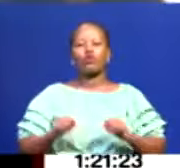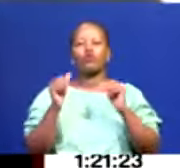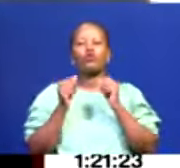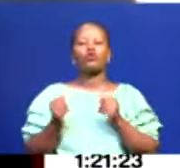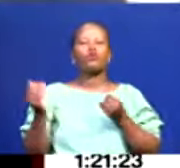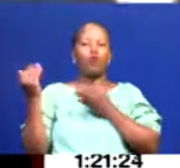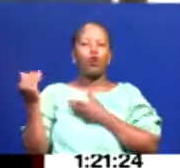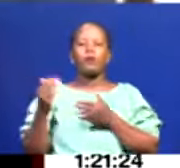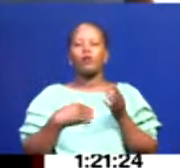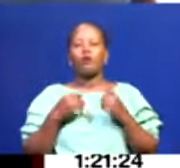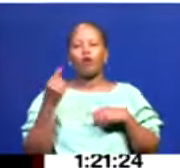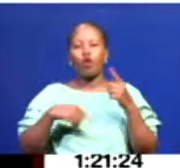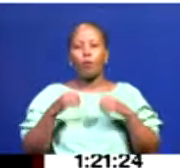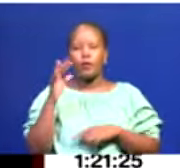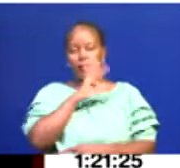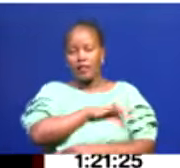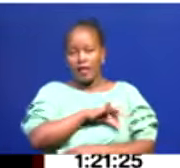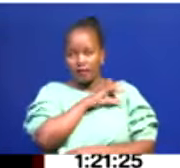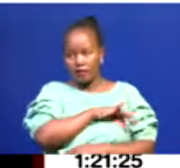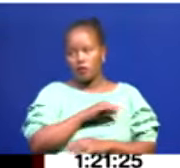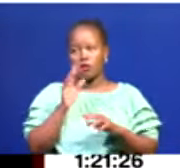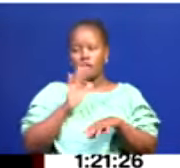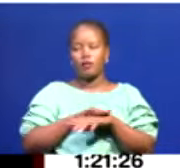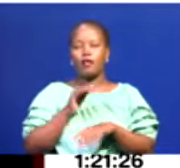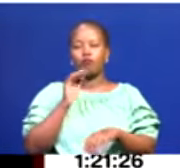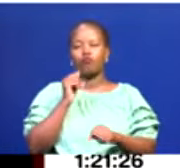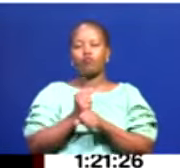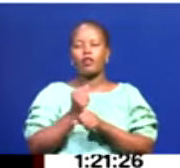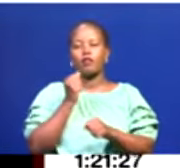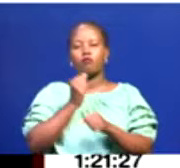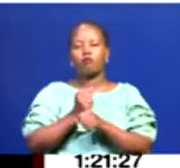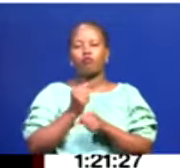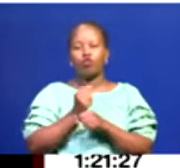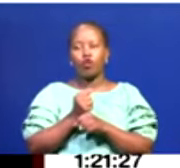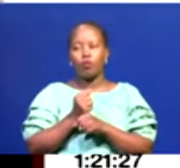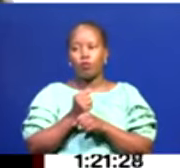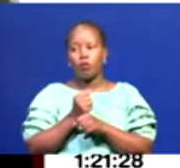them a competitive advantage in the job market.